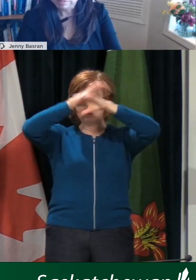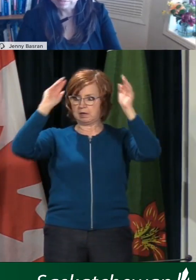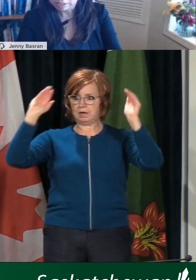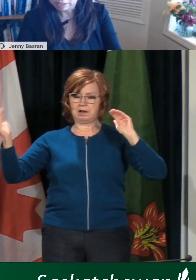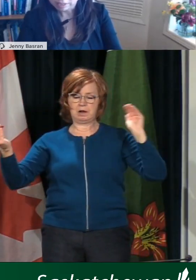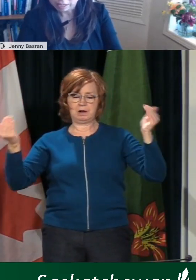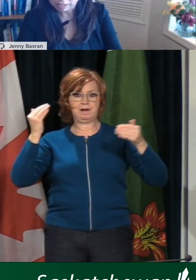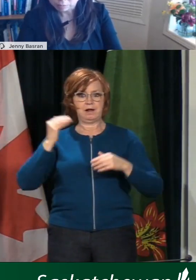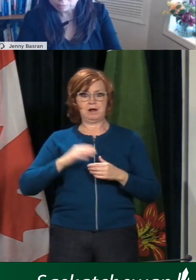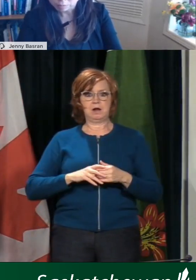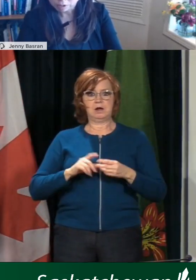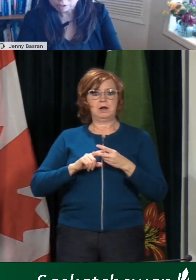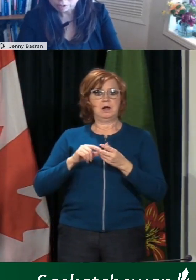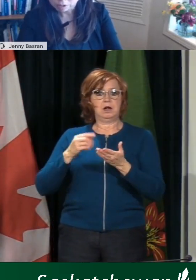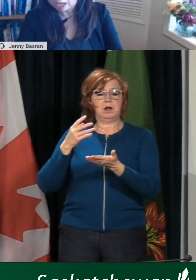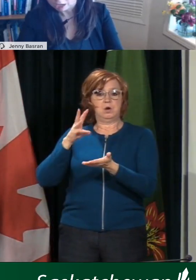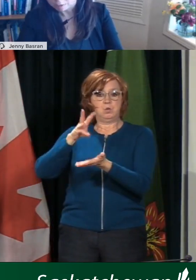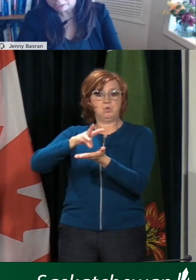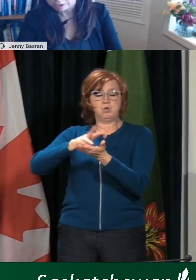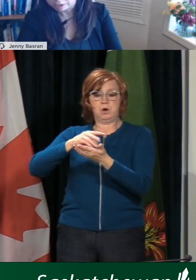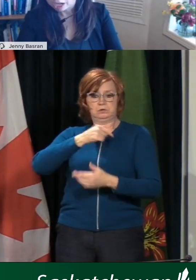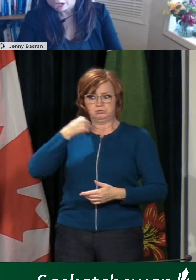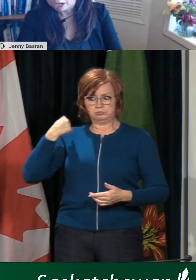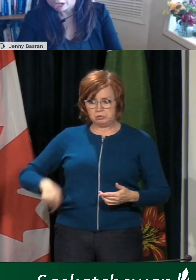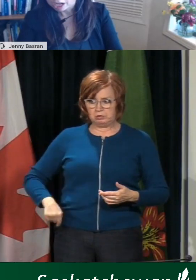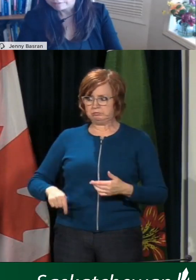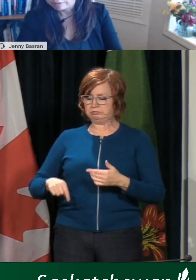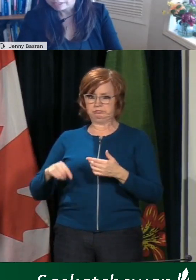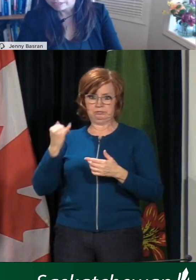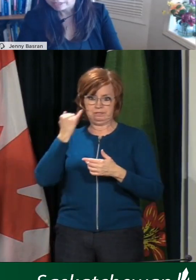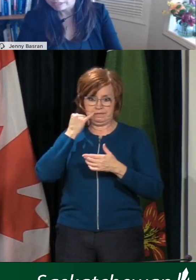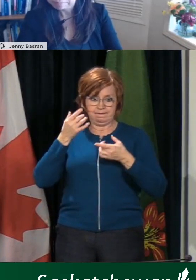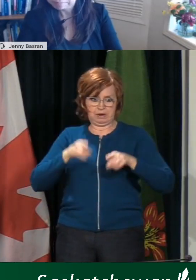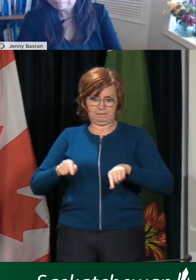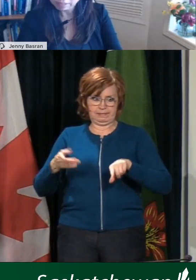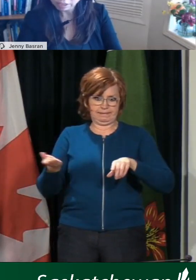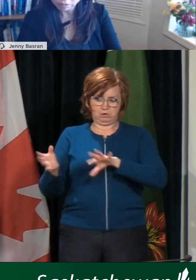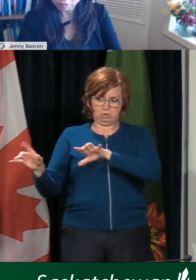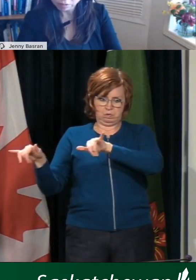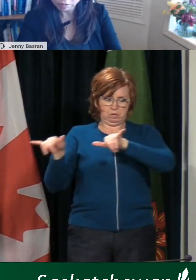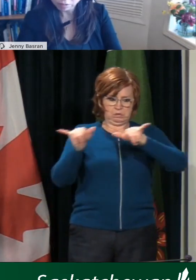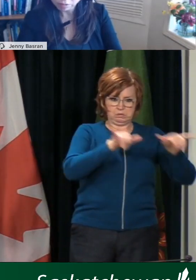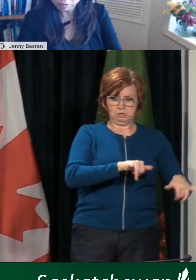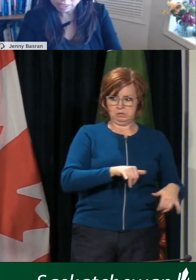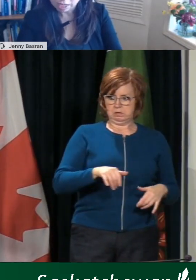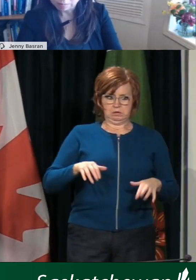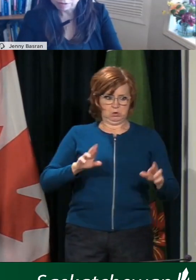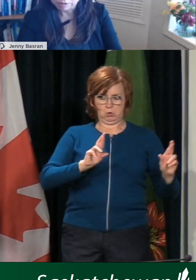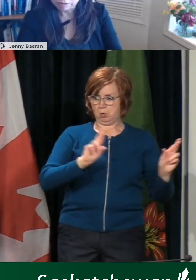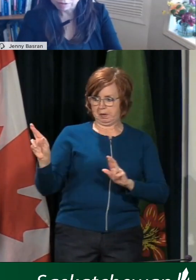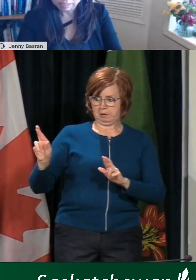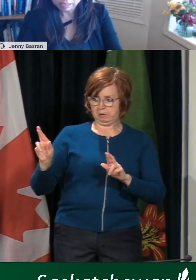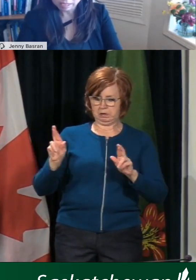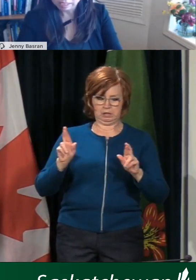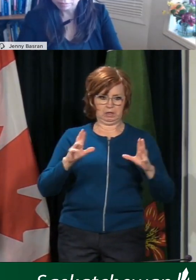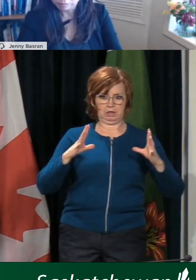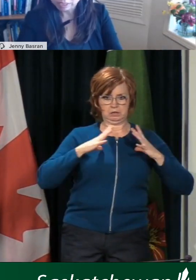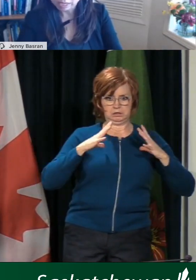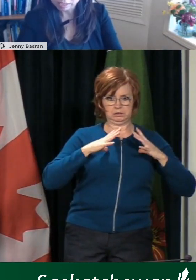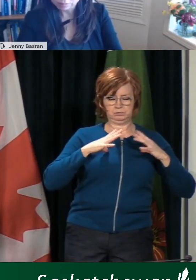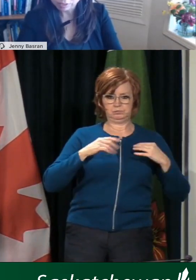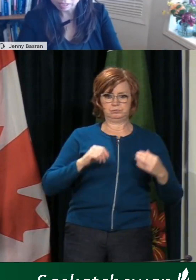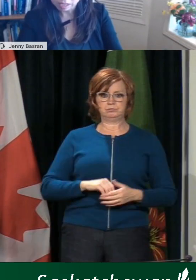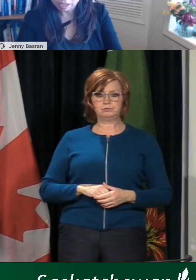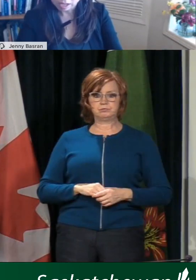same thing that happened in Wuhan happened here? How would we plan for that? So in the meantime, over the last several weeks, as